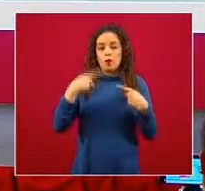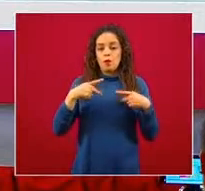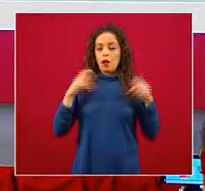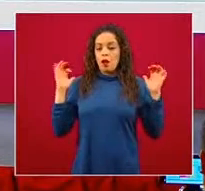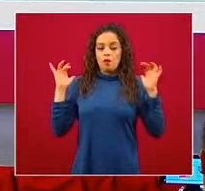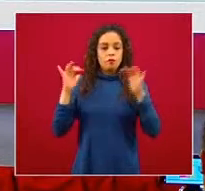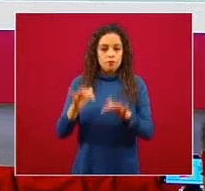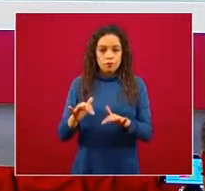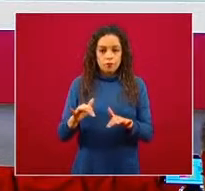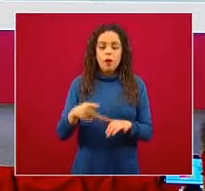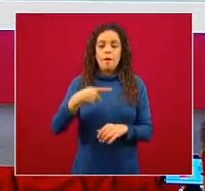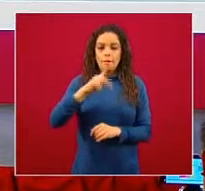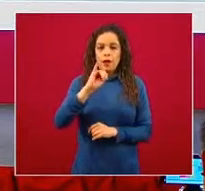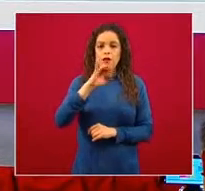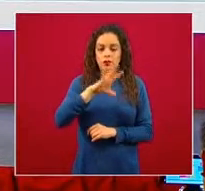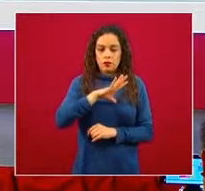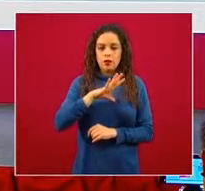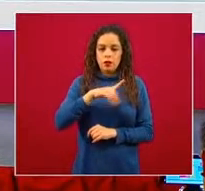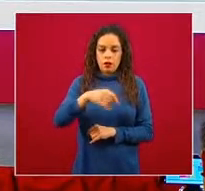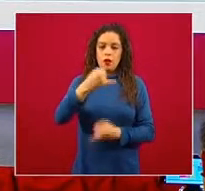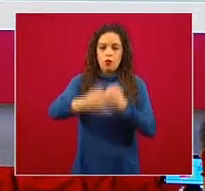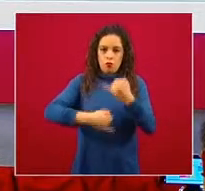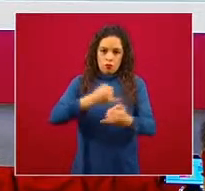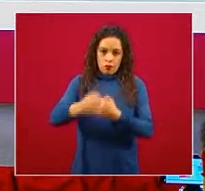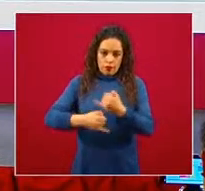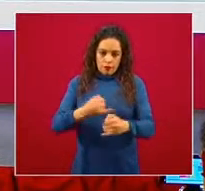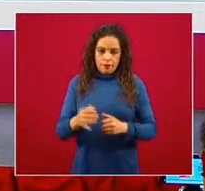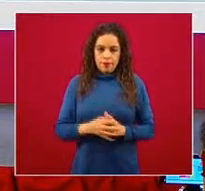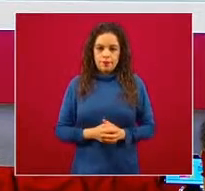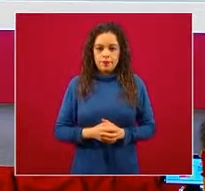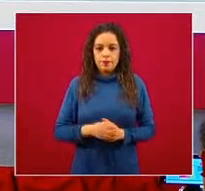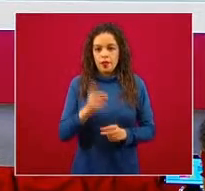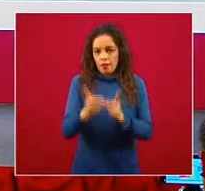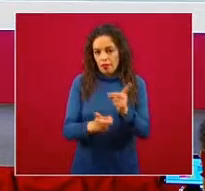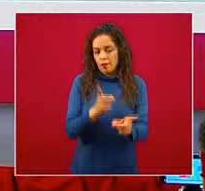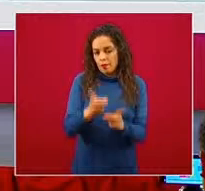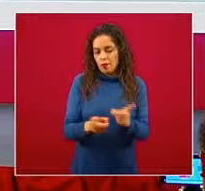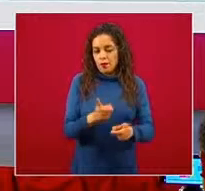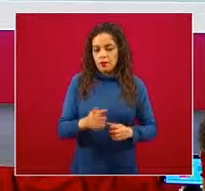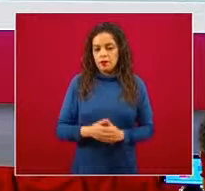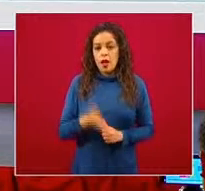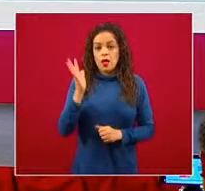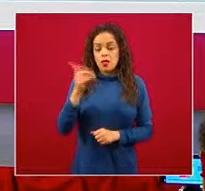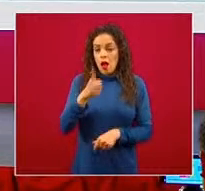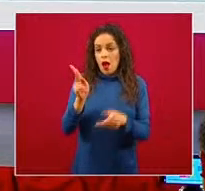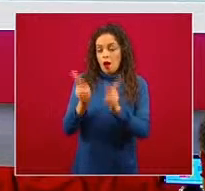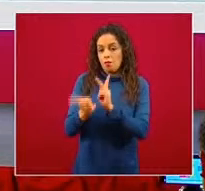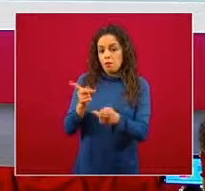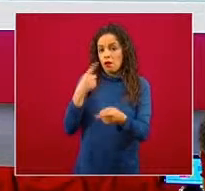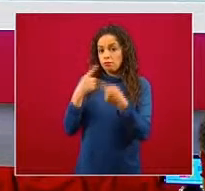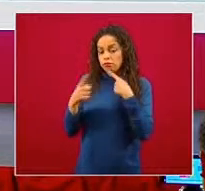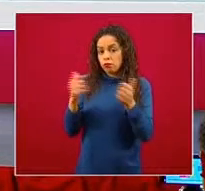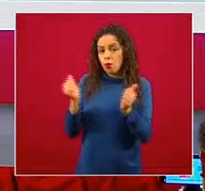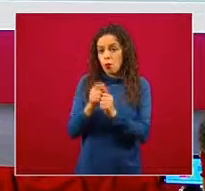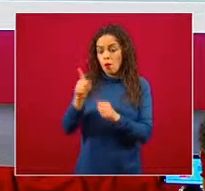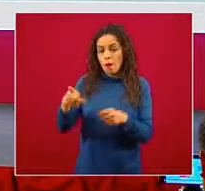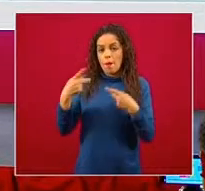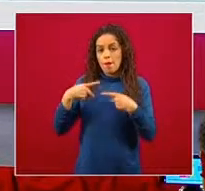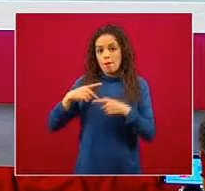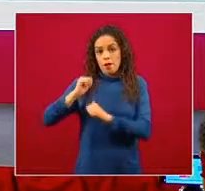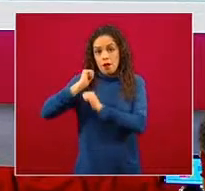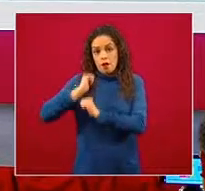risk, certain events are allowed by closed doors only. This is